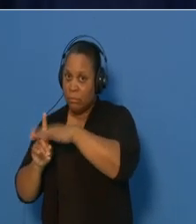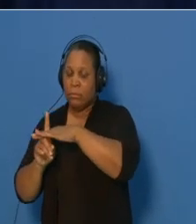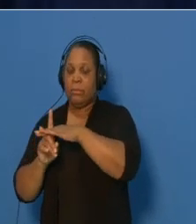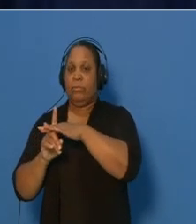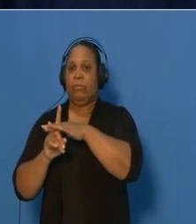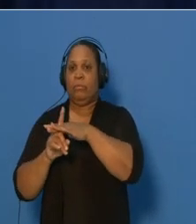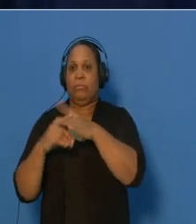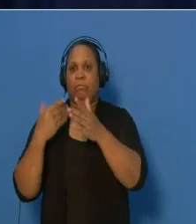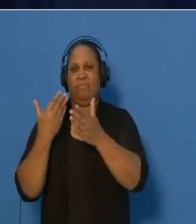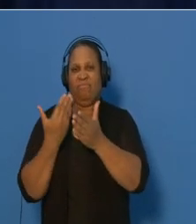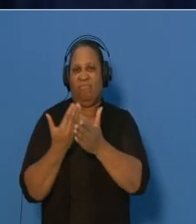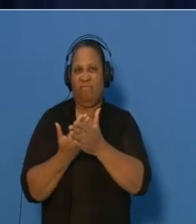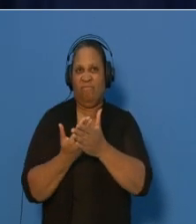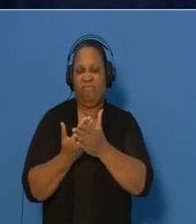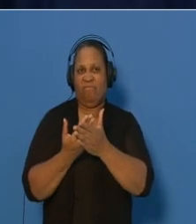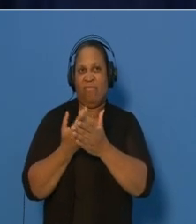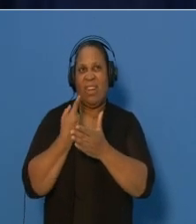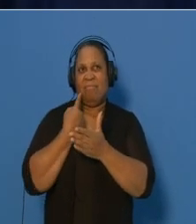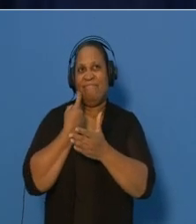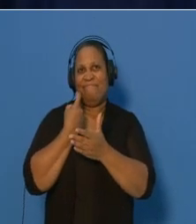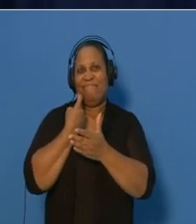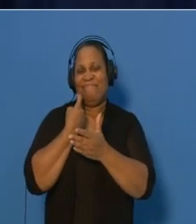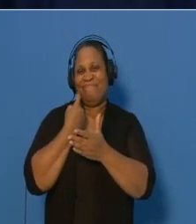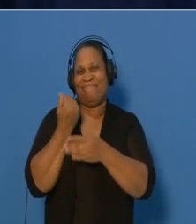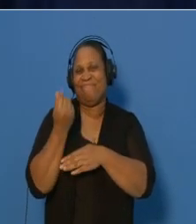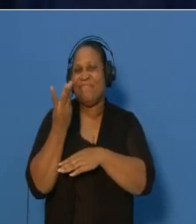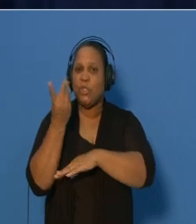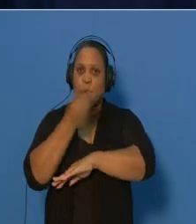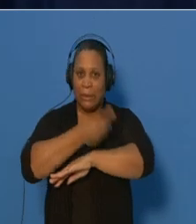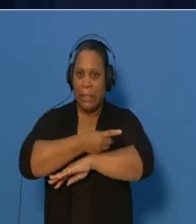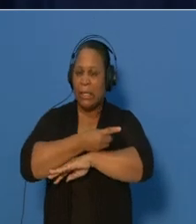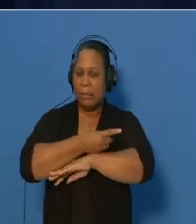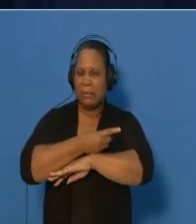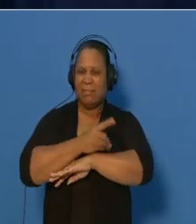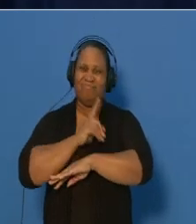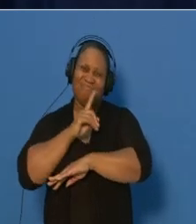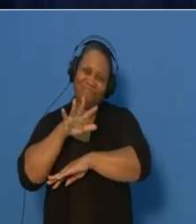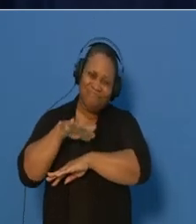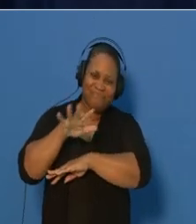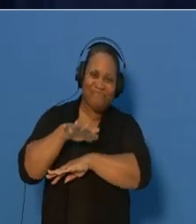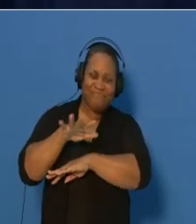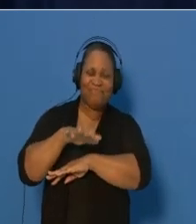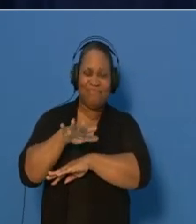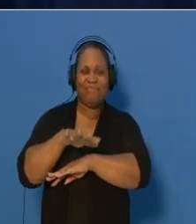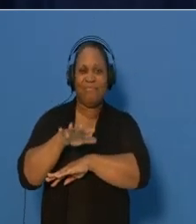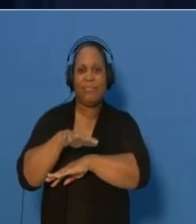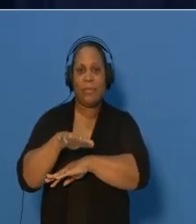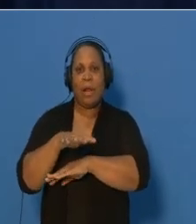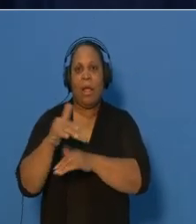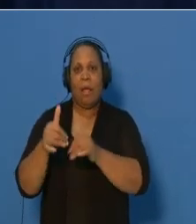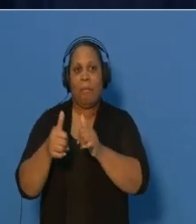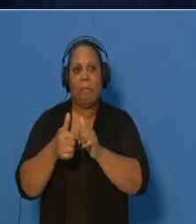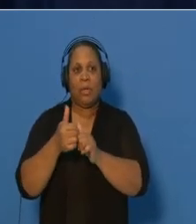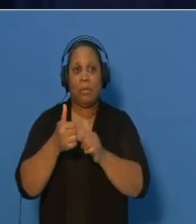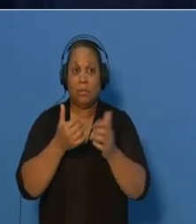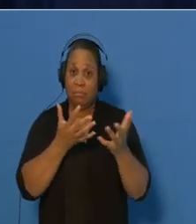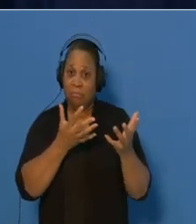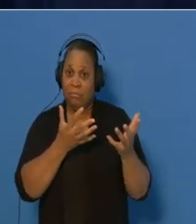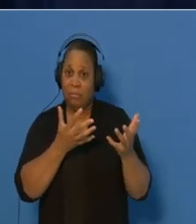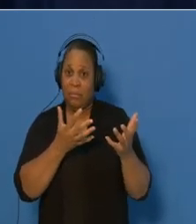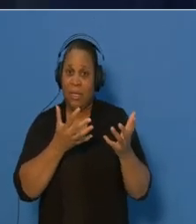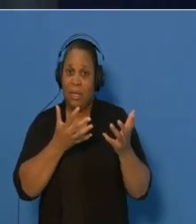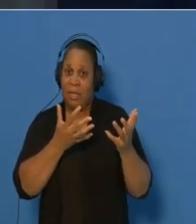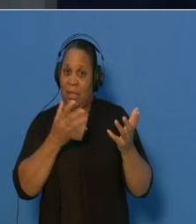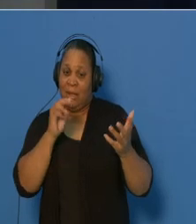on the last few days, if I can count correctly. Do you want me to answer? Most, sorry? Do you want me to answer